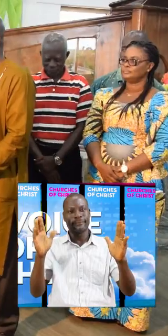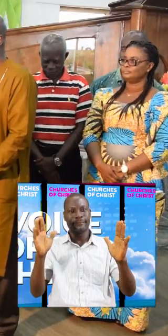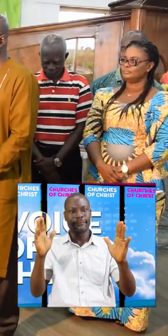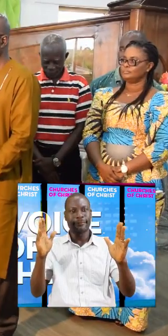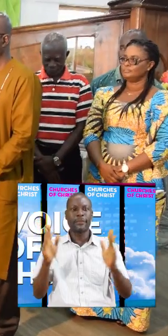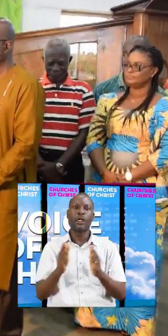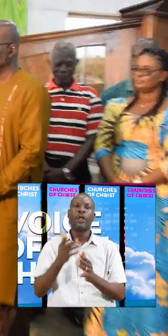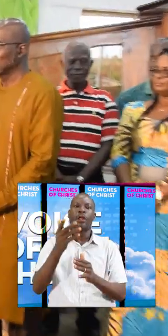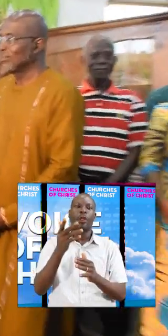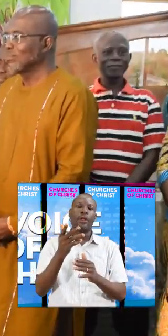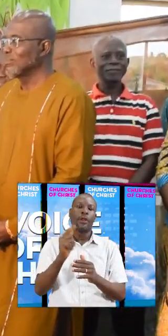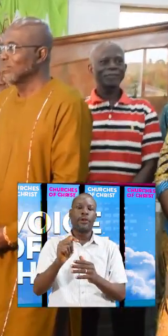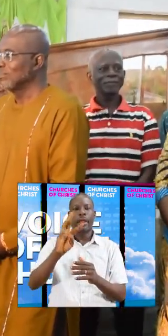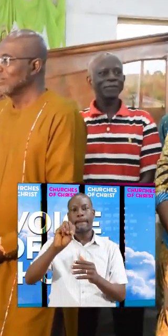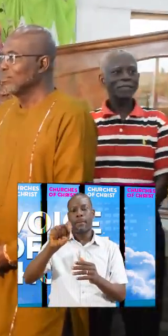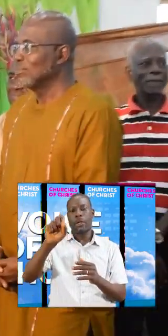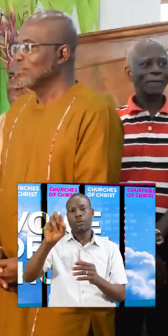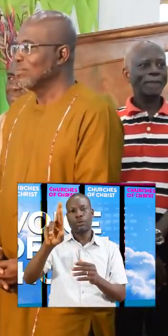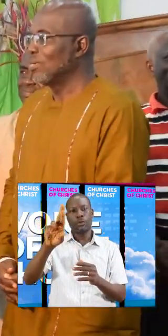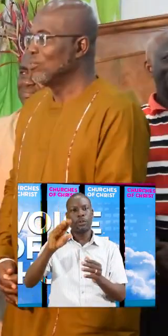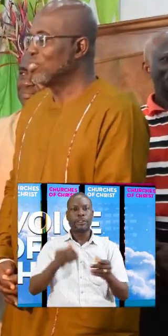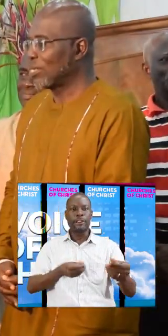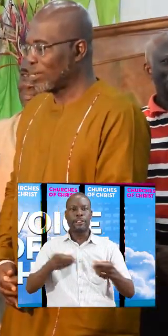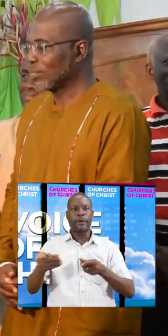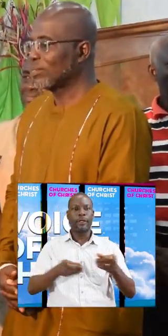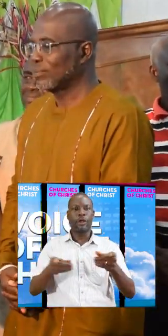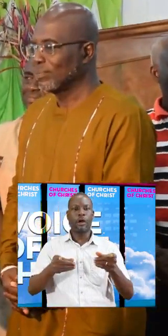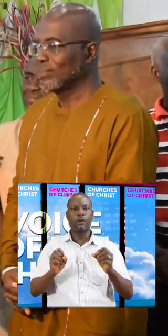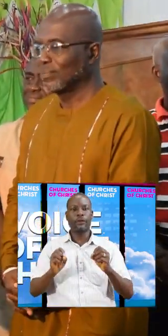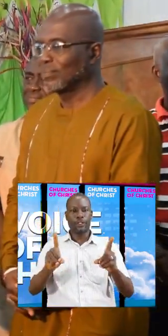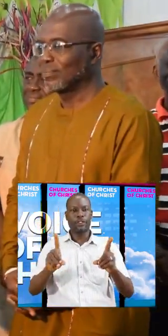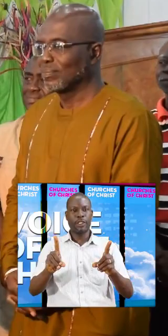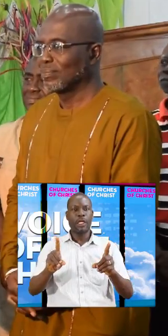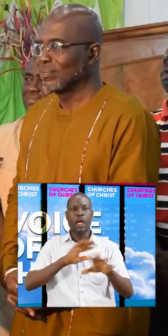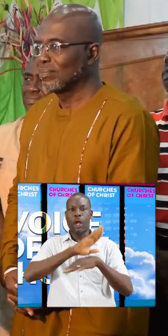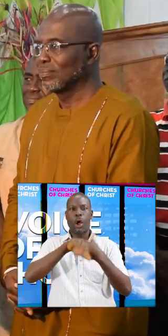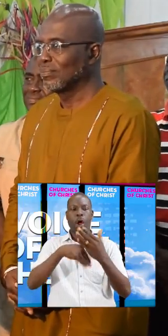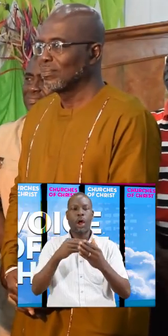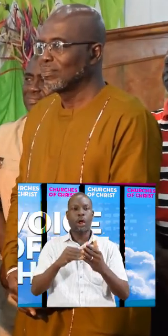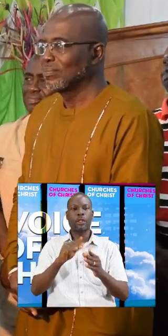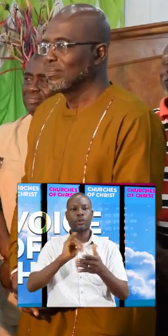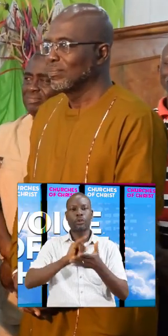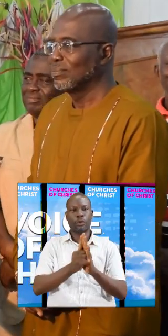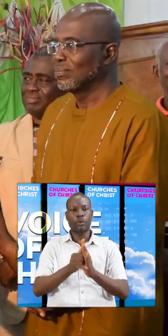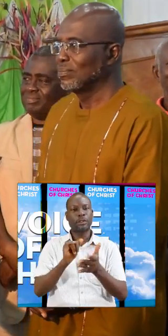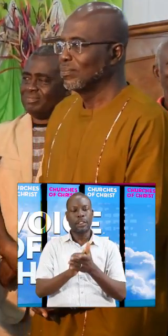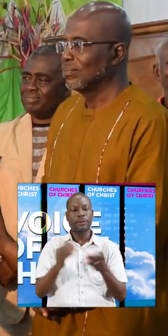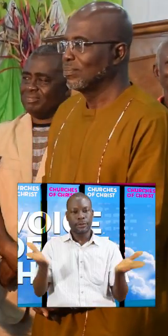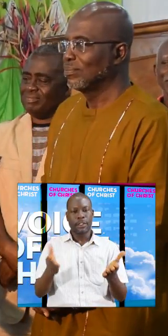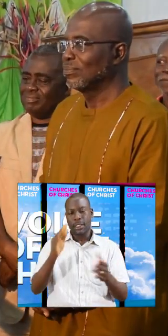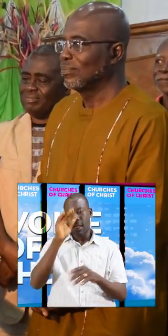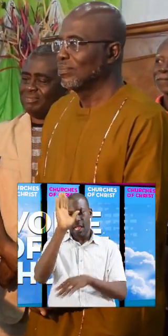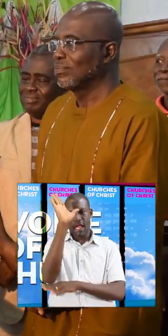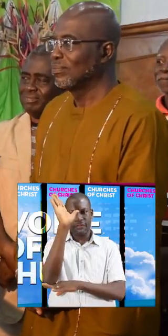The Metro Director of Education, the Regional Director of Education, and all those concerned.